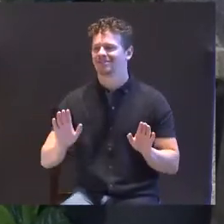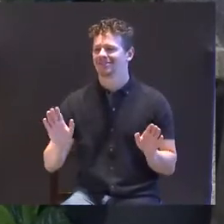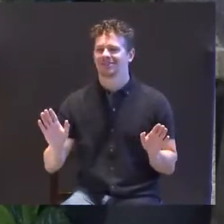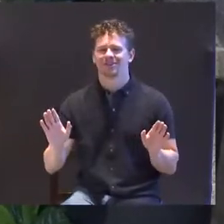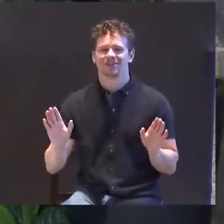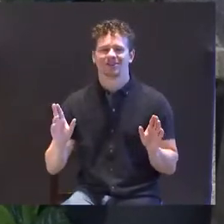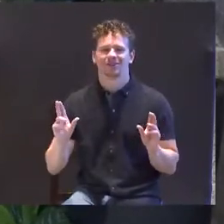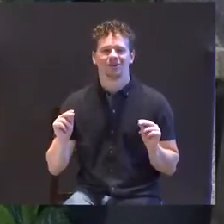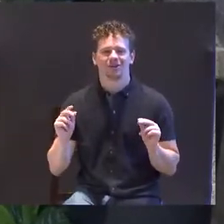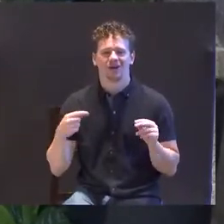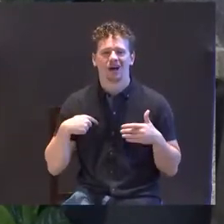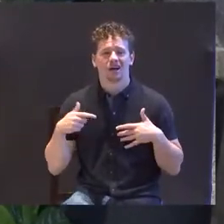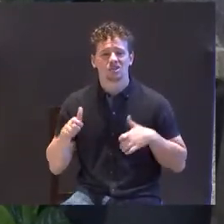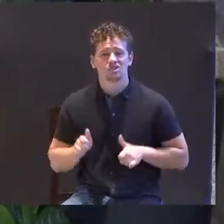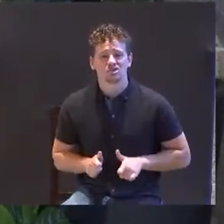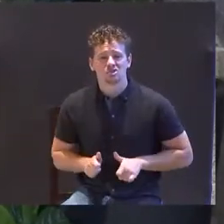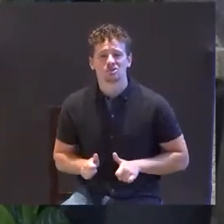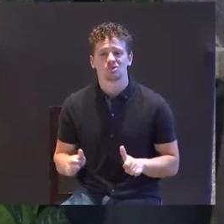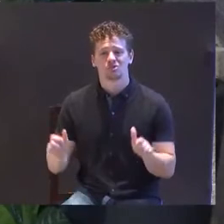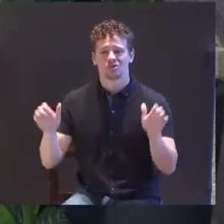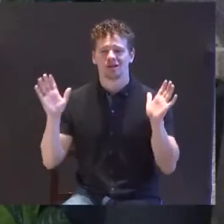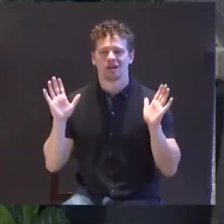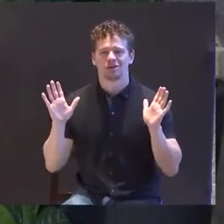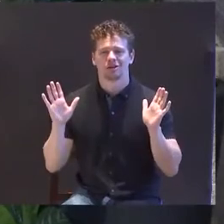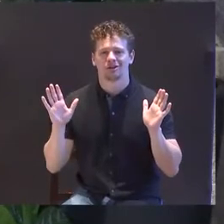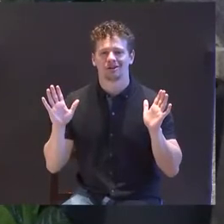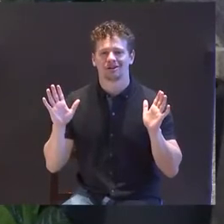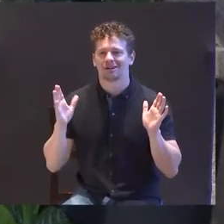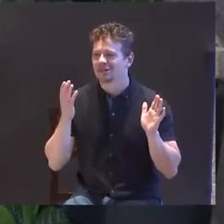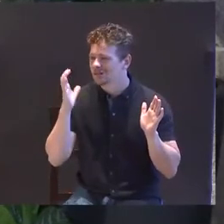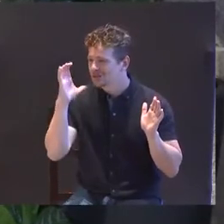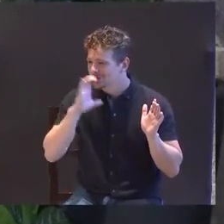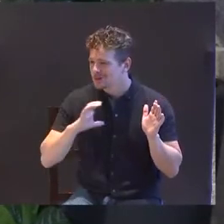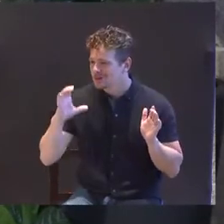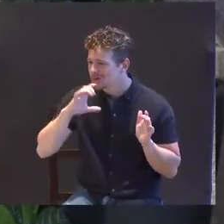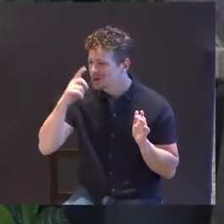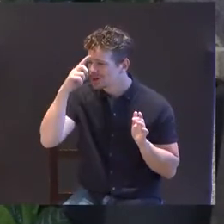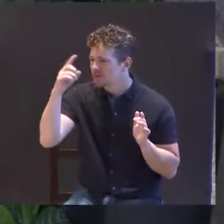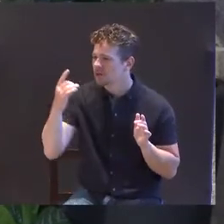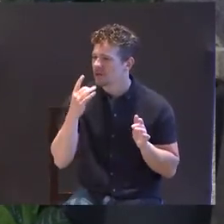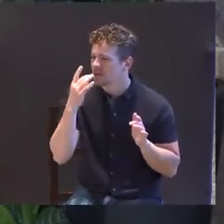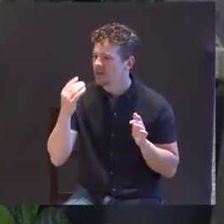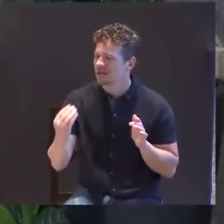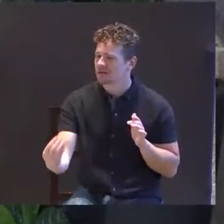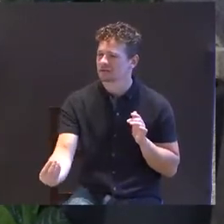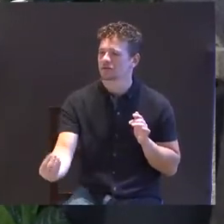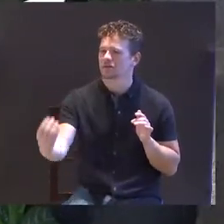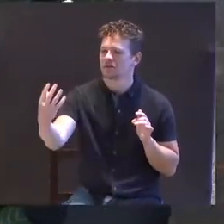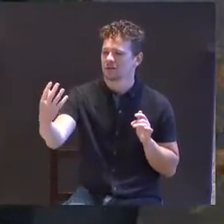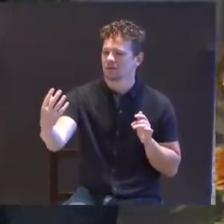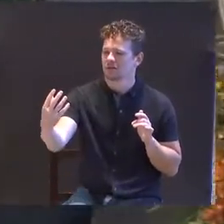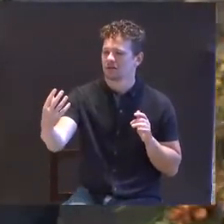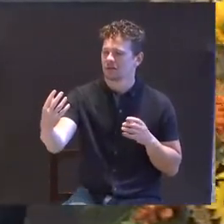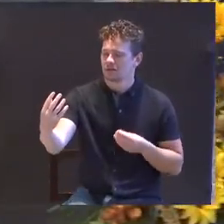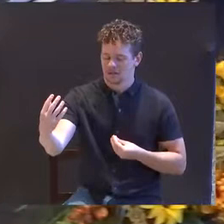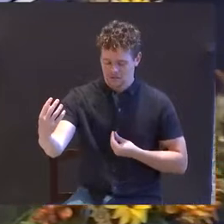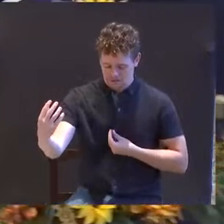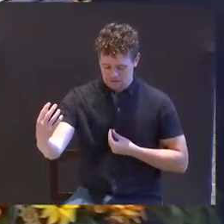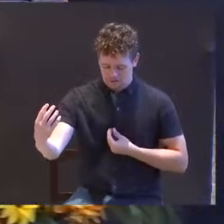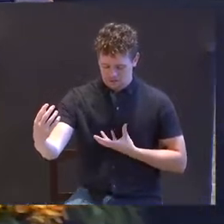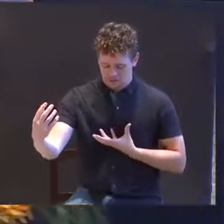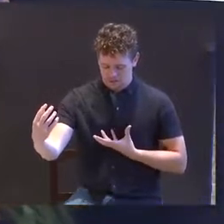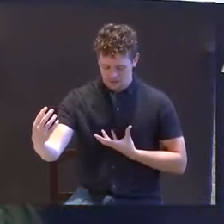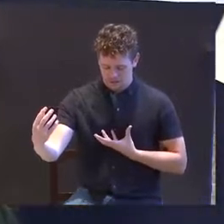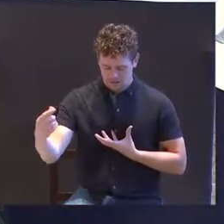surrender one more time and look for the light. Look for the light that is being revealed within me and take that